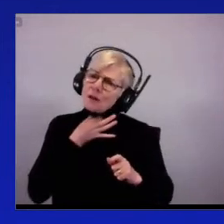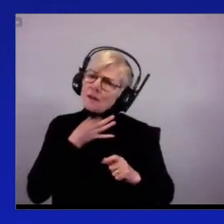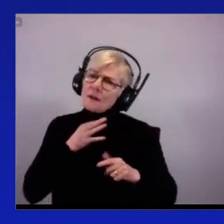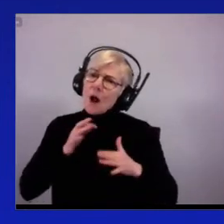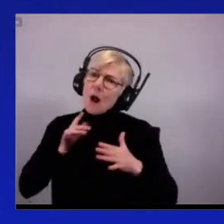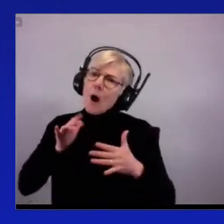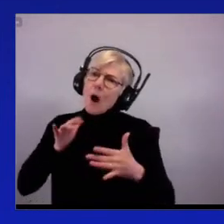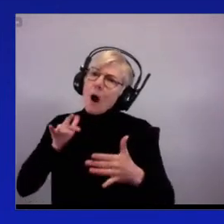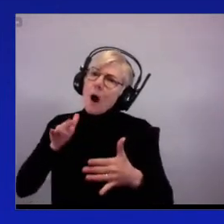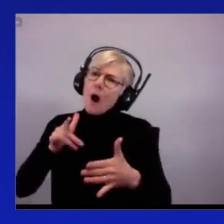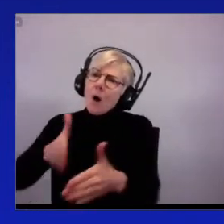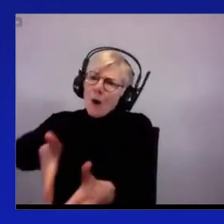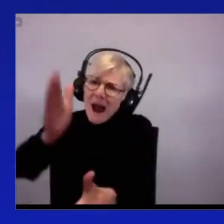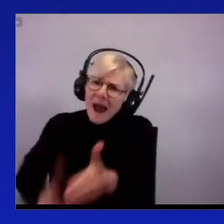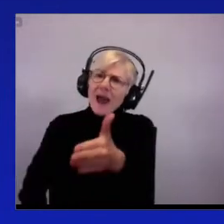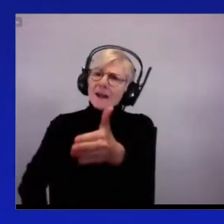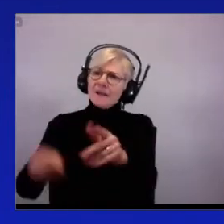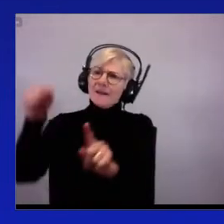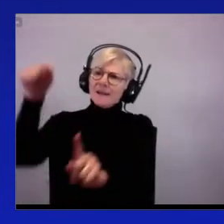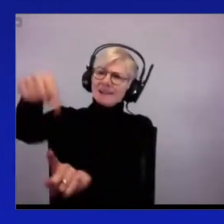line is. Like, what